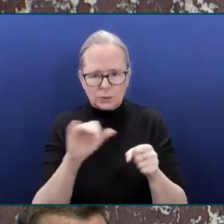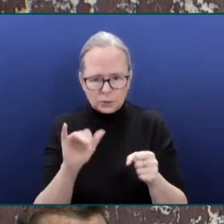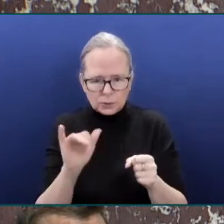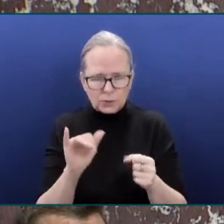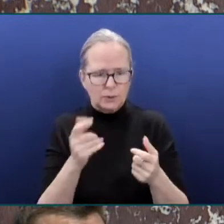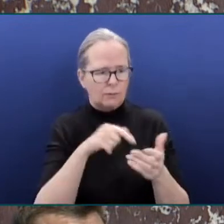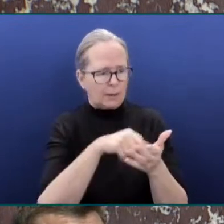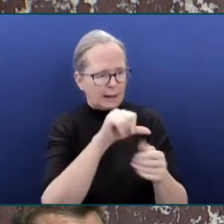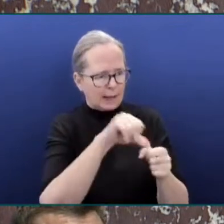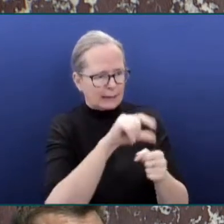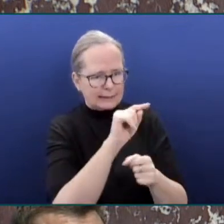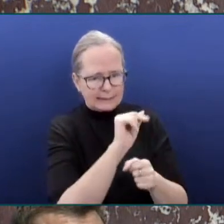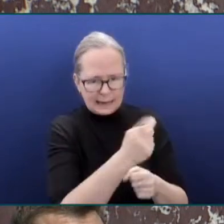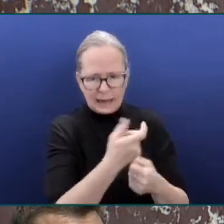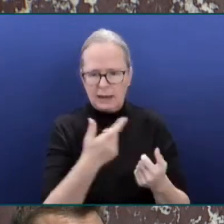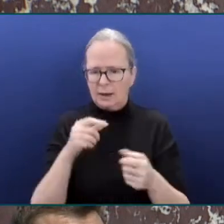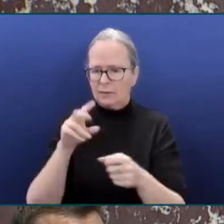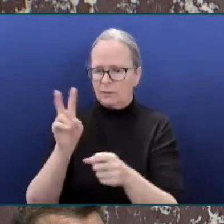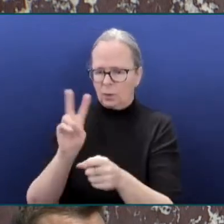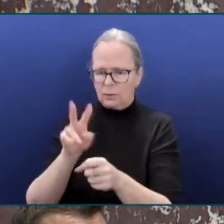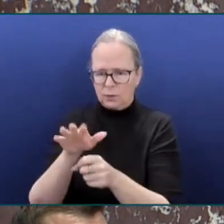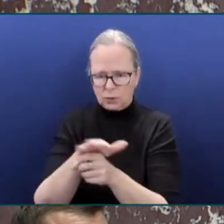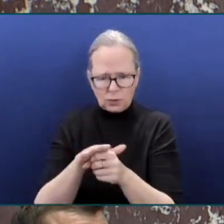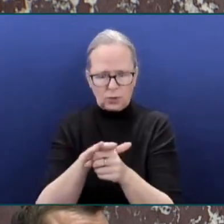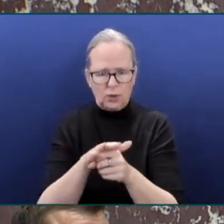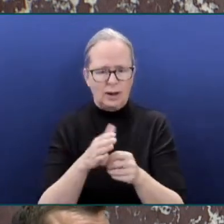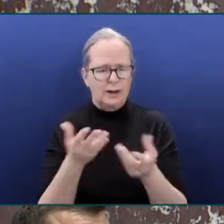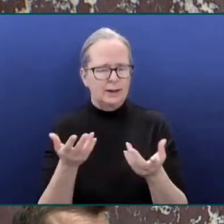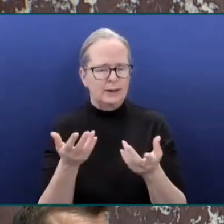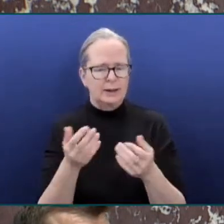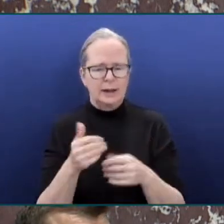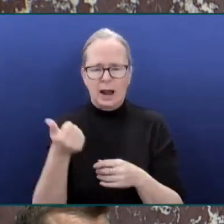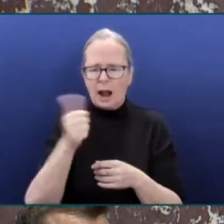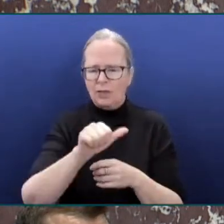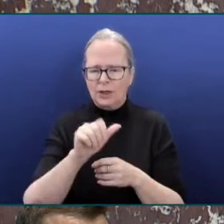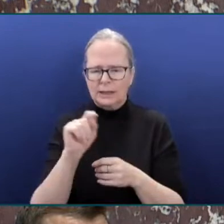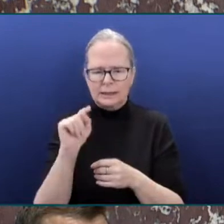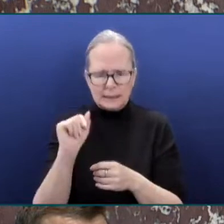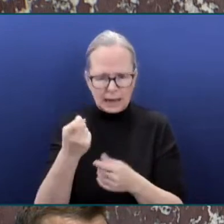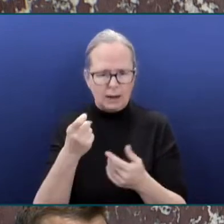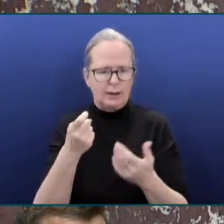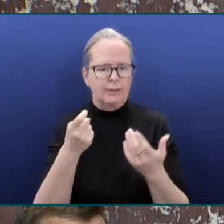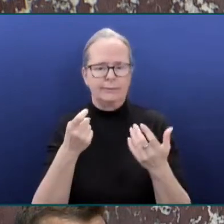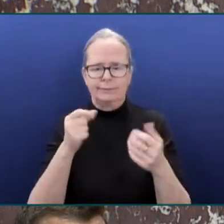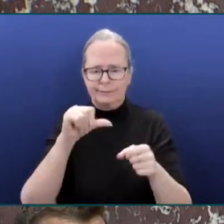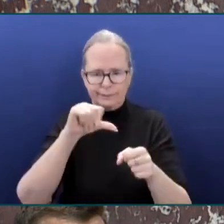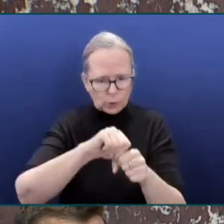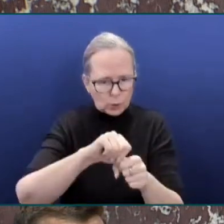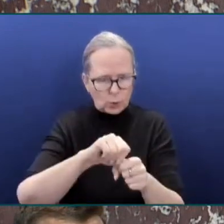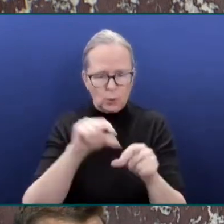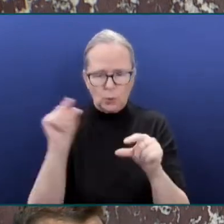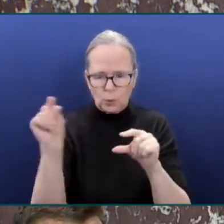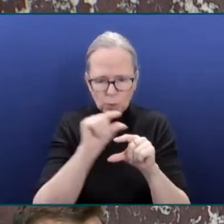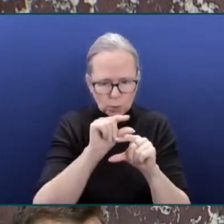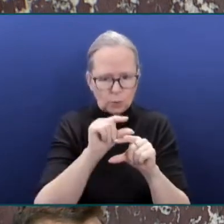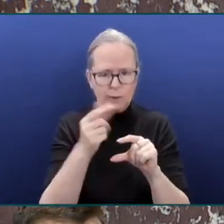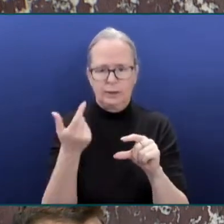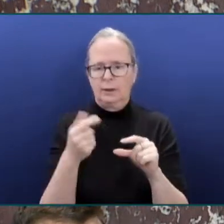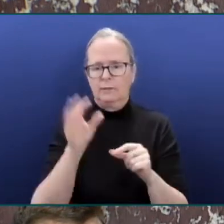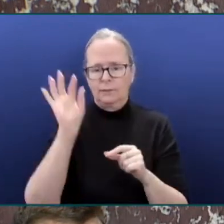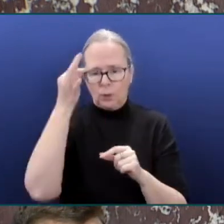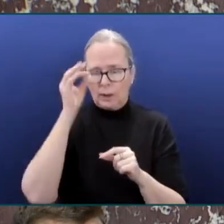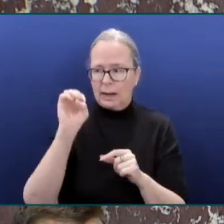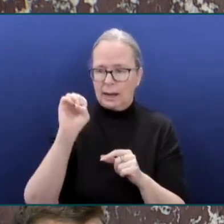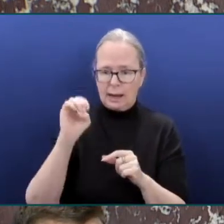tax, the BC TFA, the provincial motor fuel tax, federal excise tax, and GST.